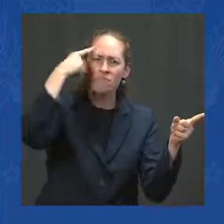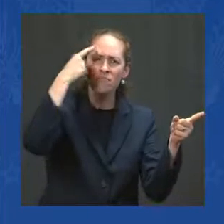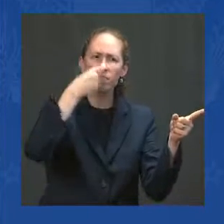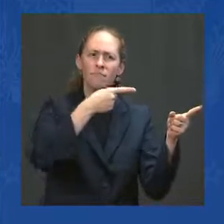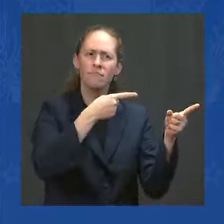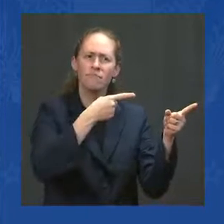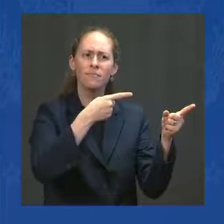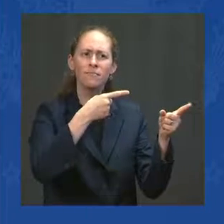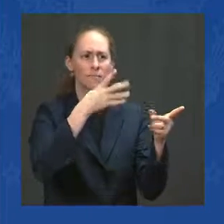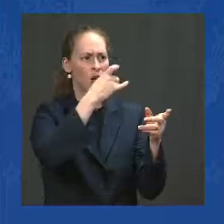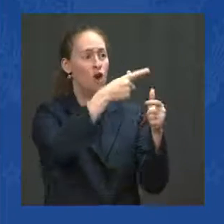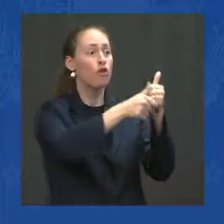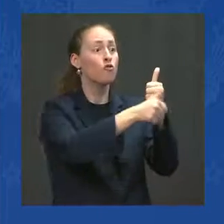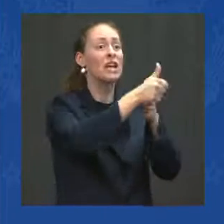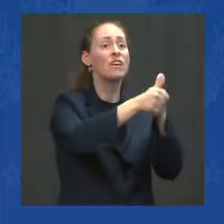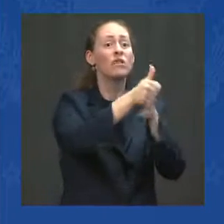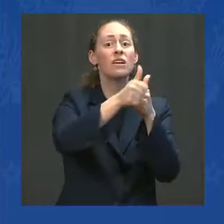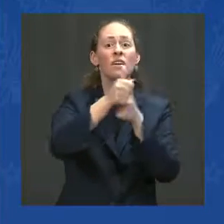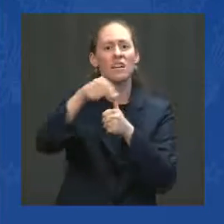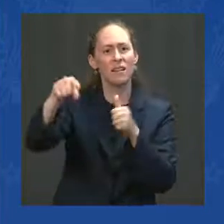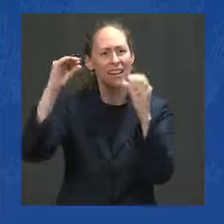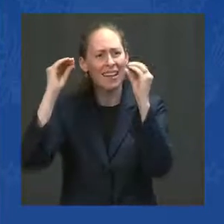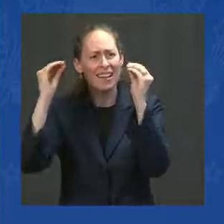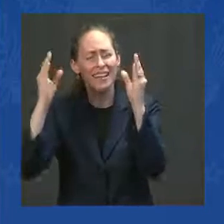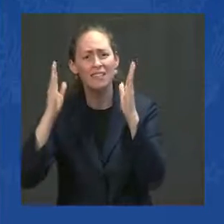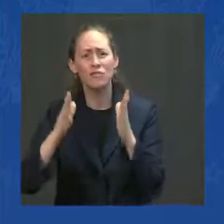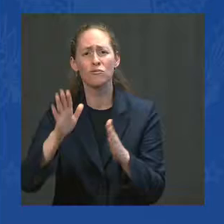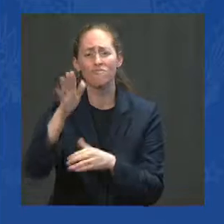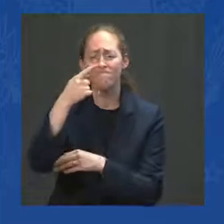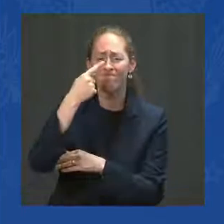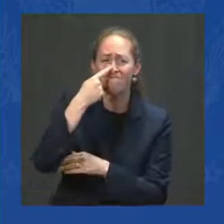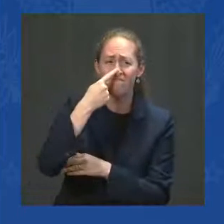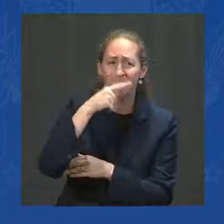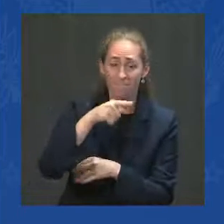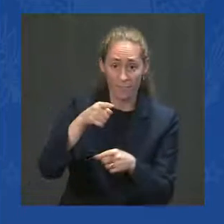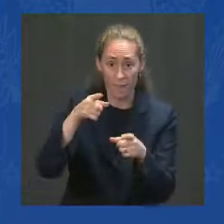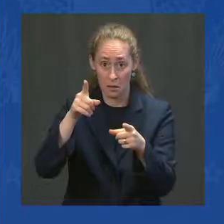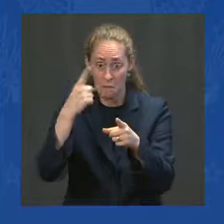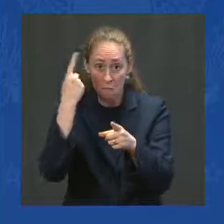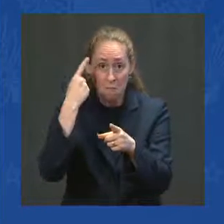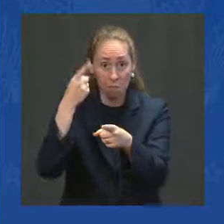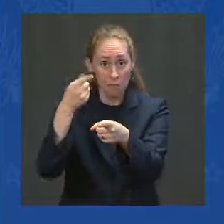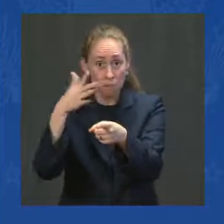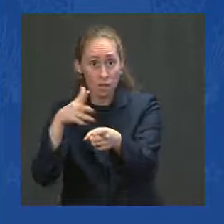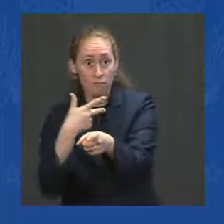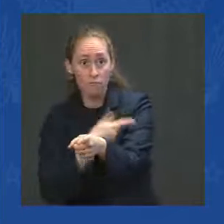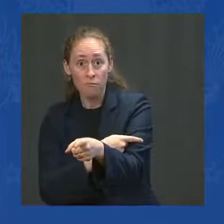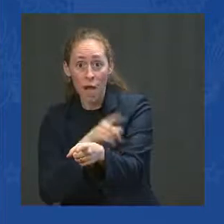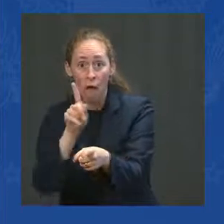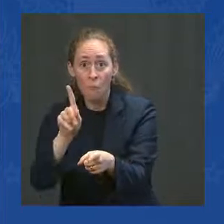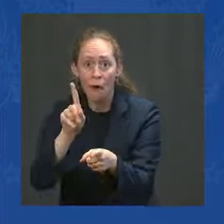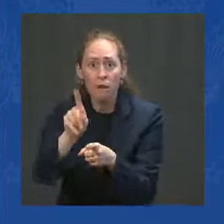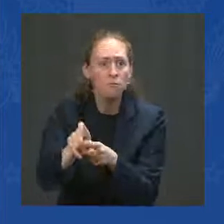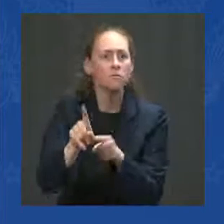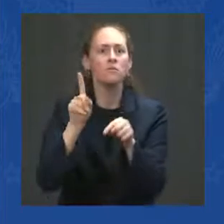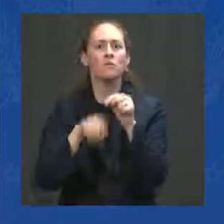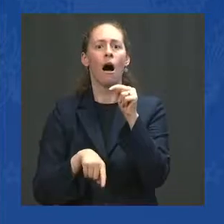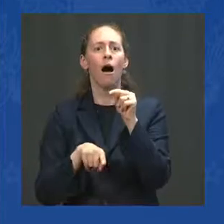teacher asks a student if they've been vaccinated, or if